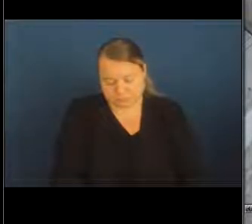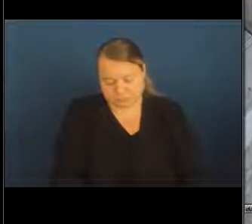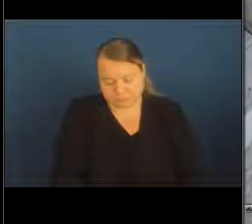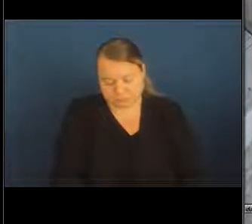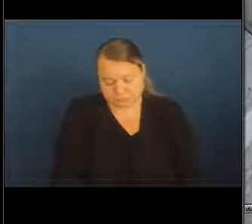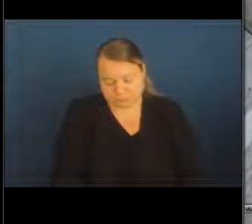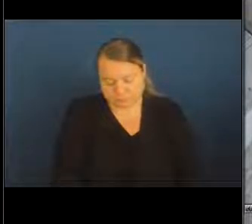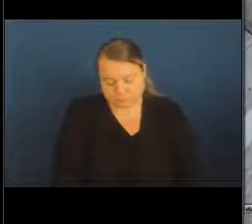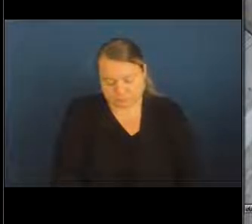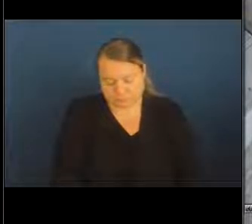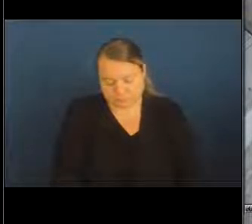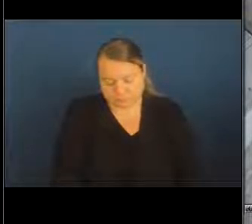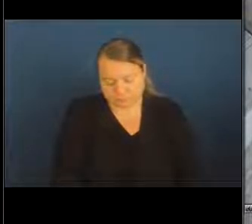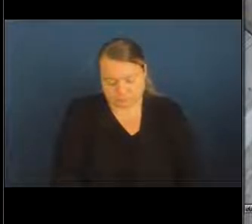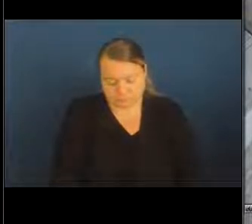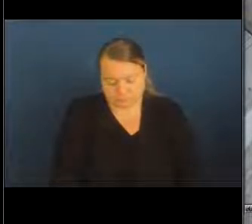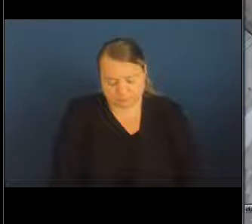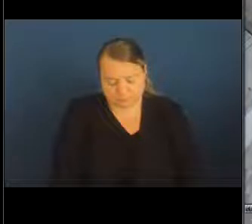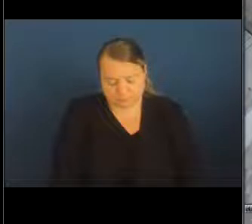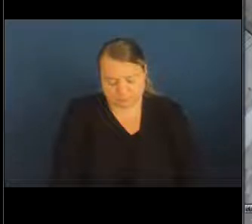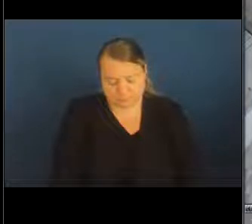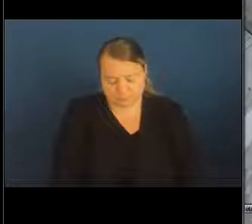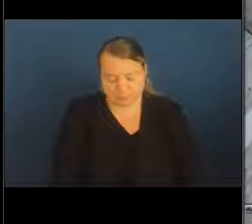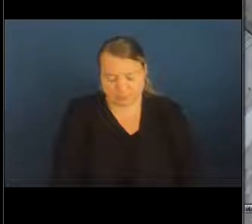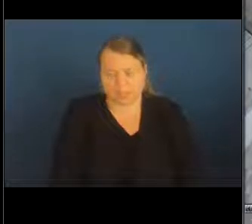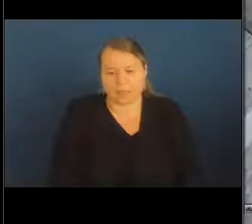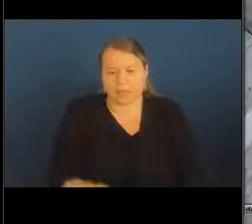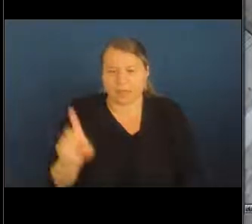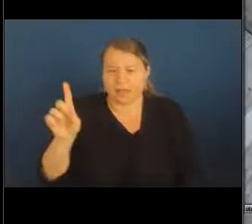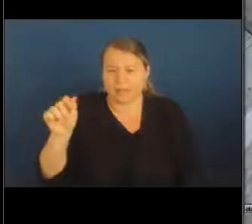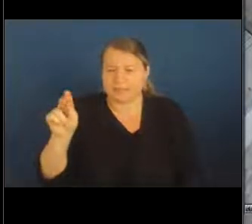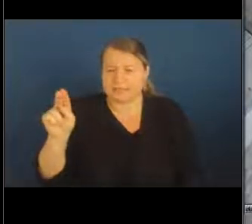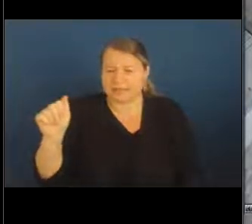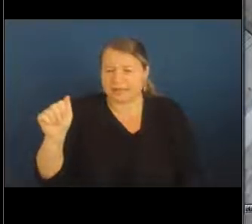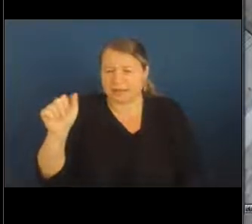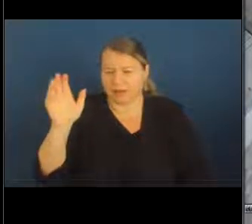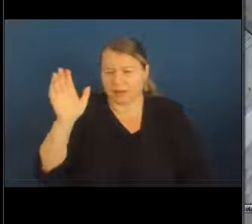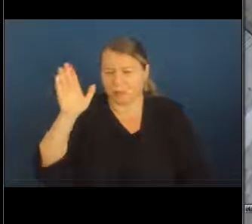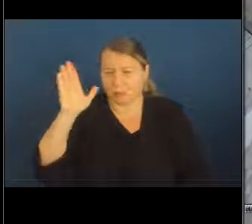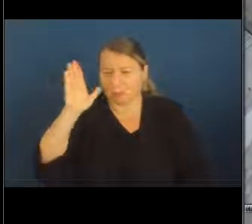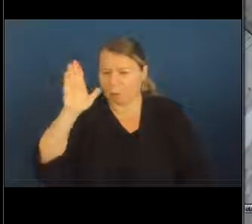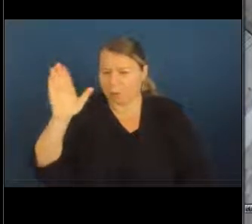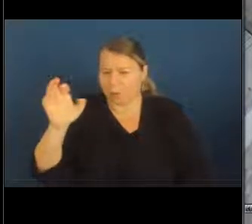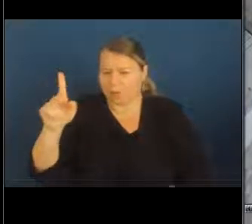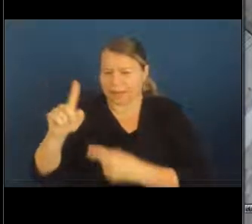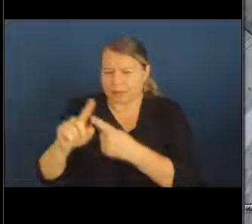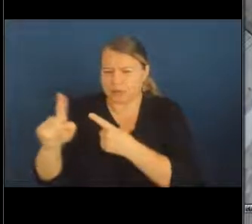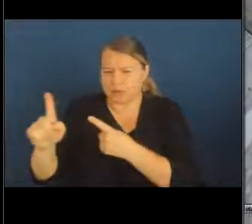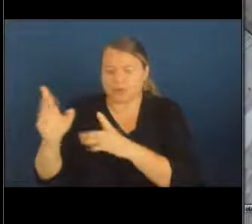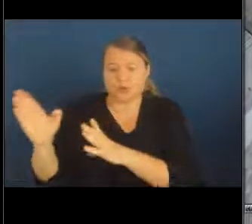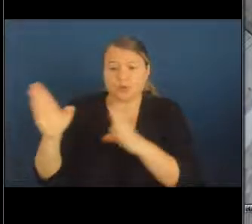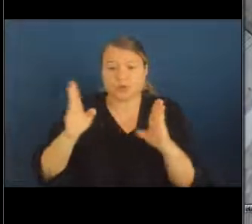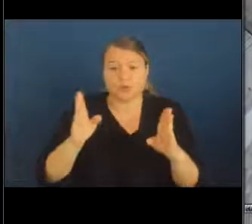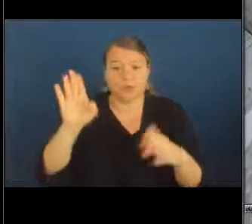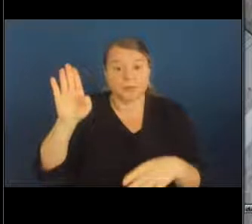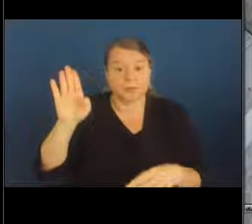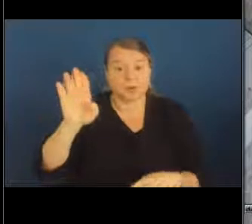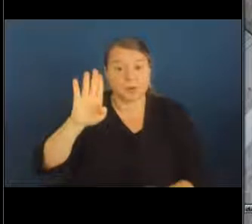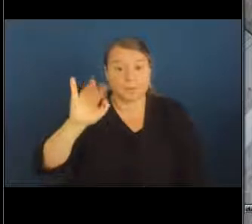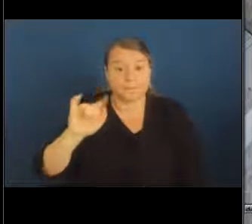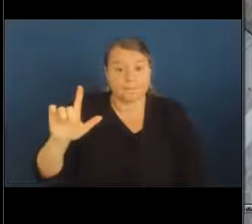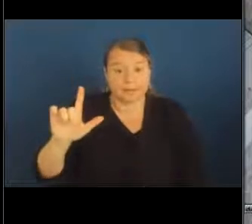While Dana is trying to unmute, we can come back to Dana. We will go to another verbal question we have from Bill Shuttleworth.